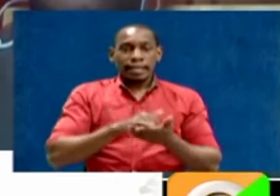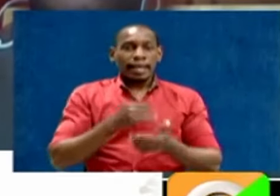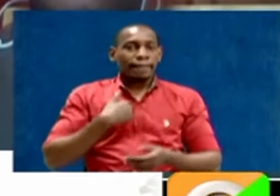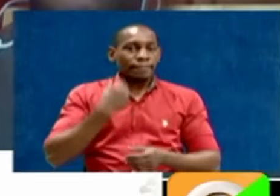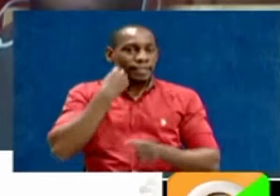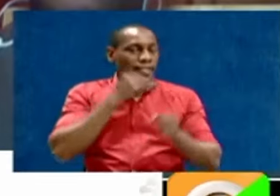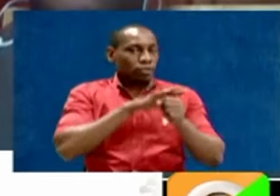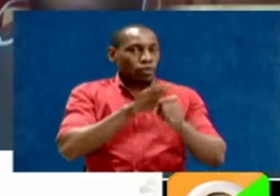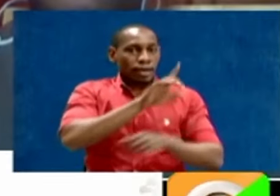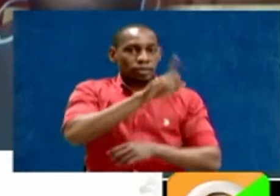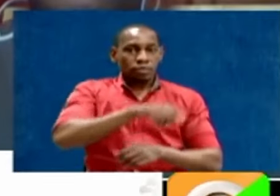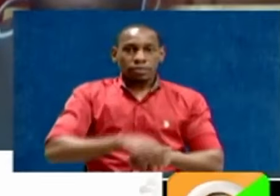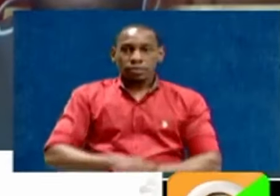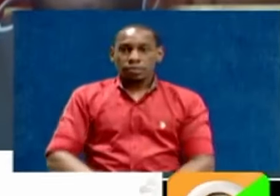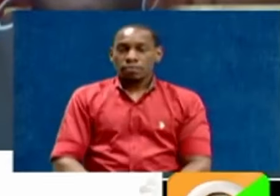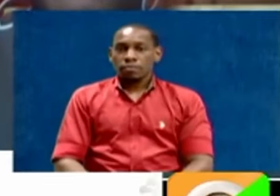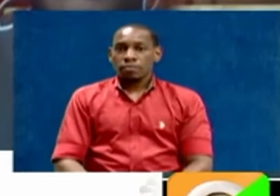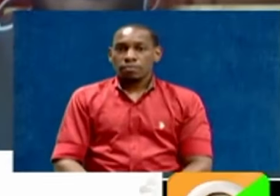result?